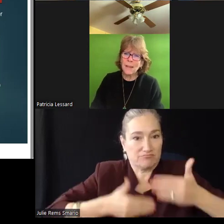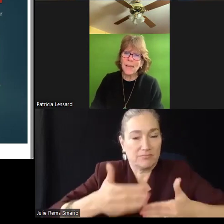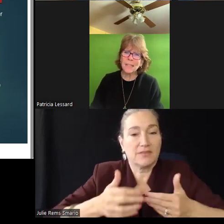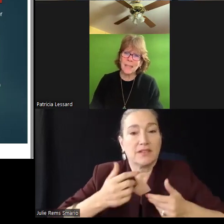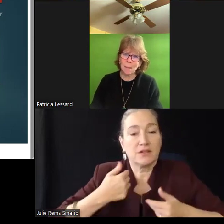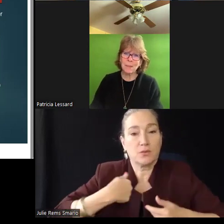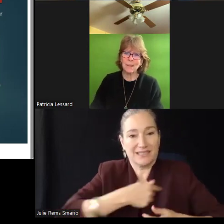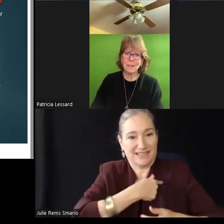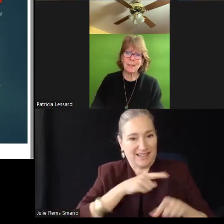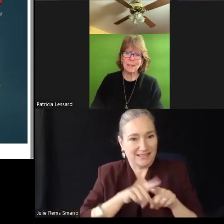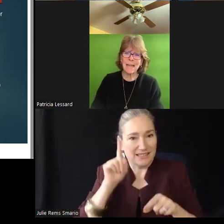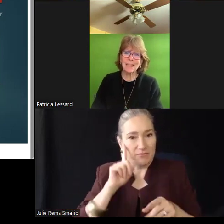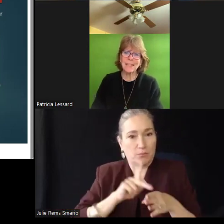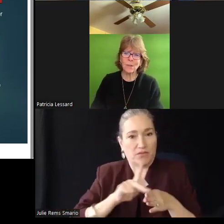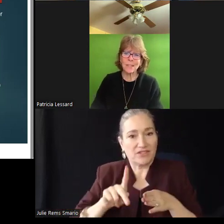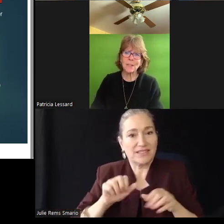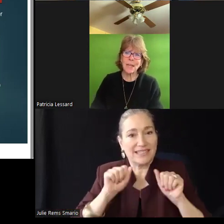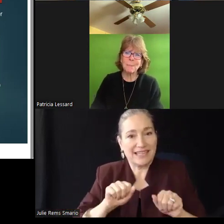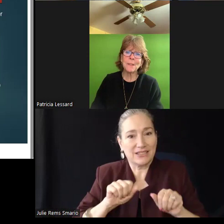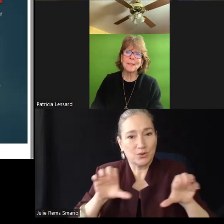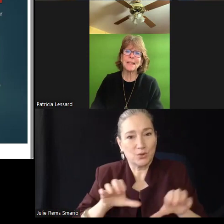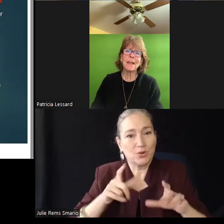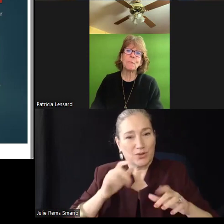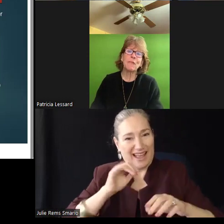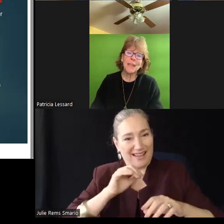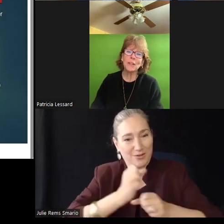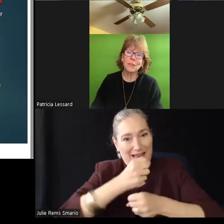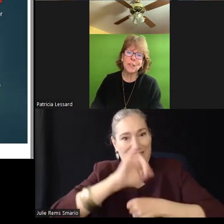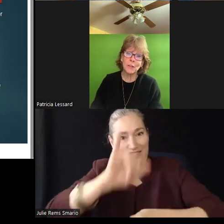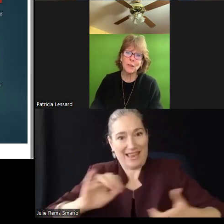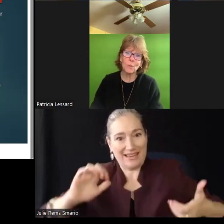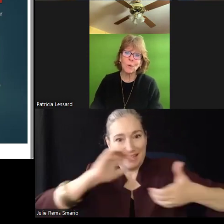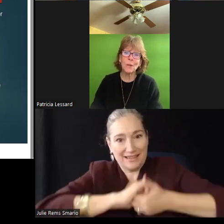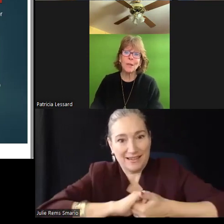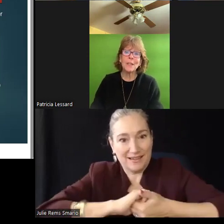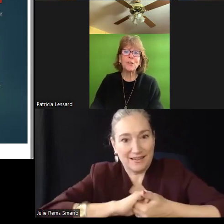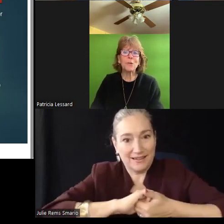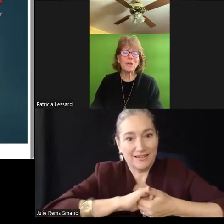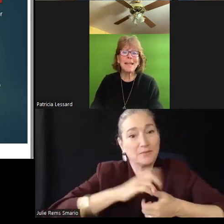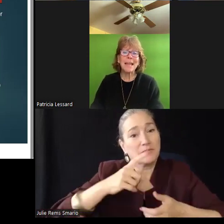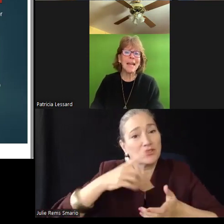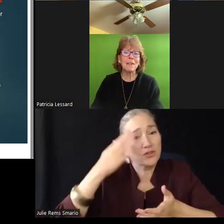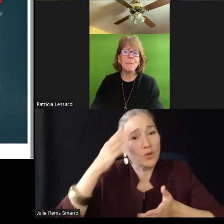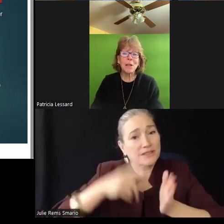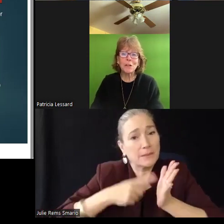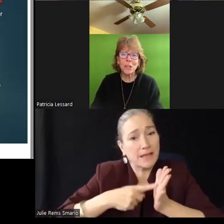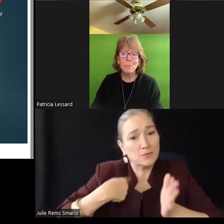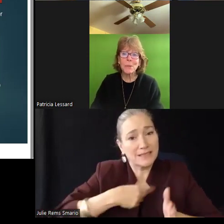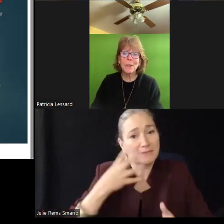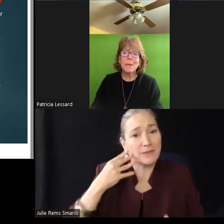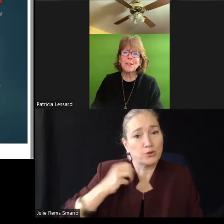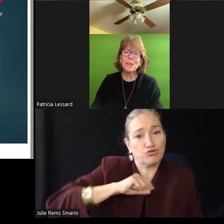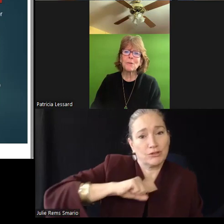What are the next steps in that series of steps that deaf professionals can do to create that kind of